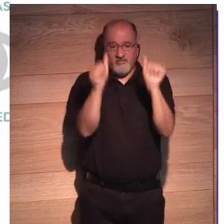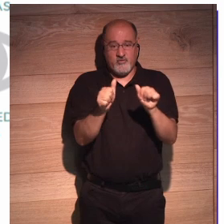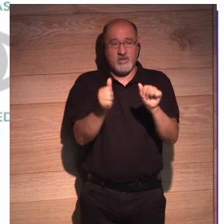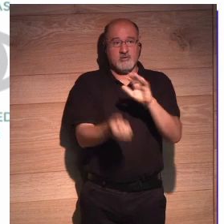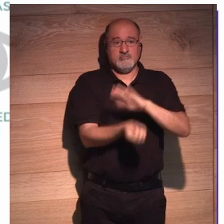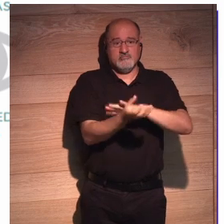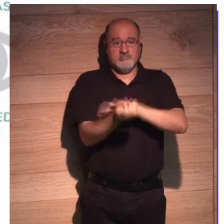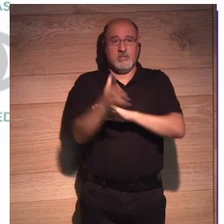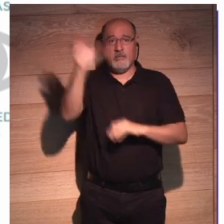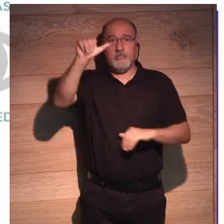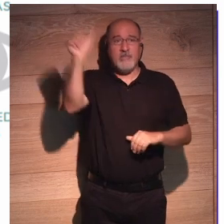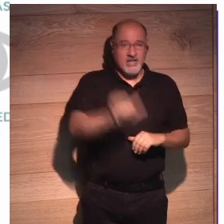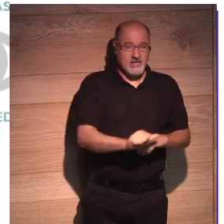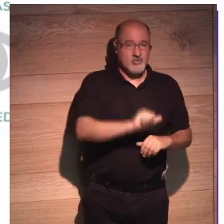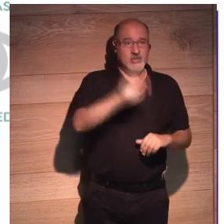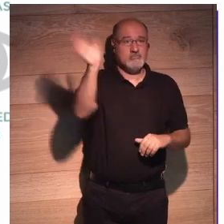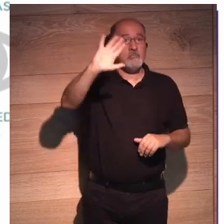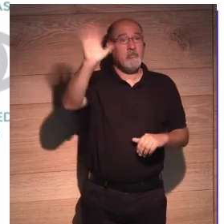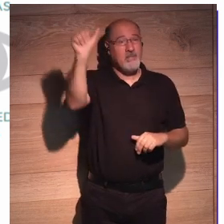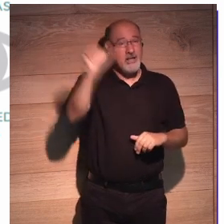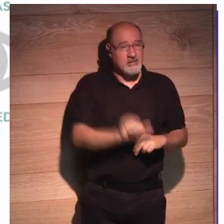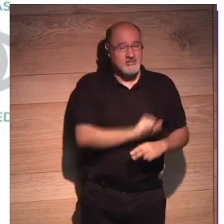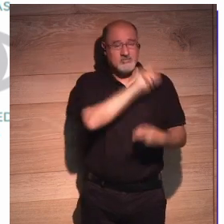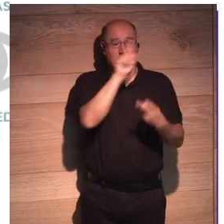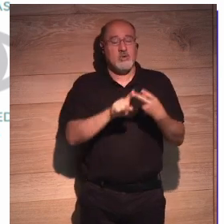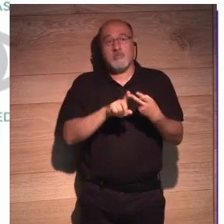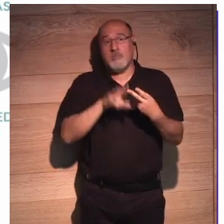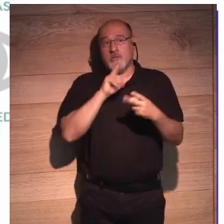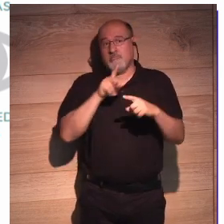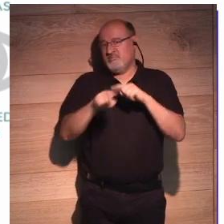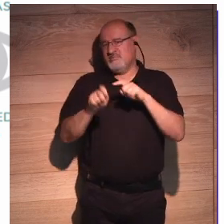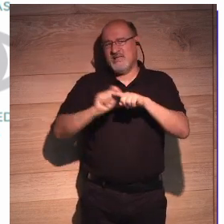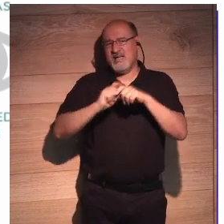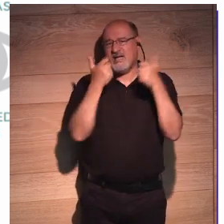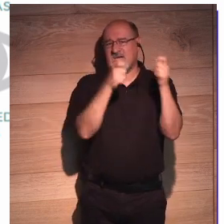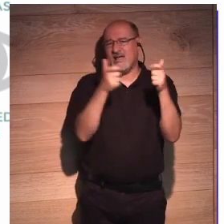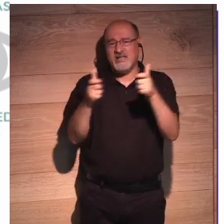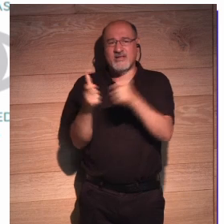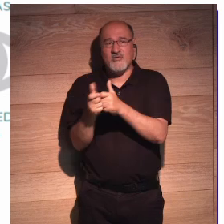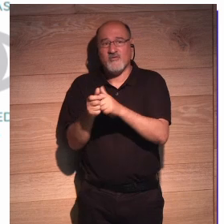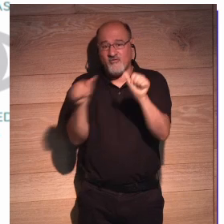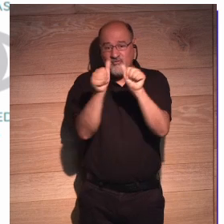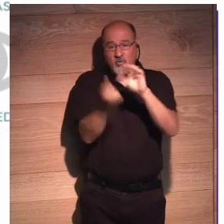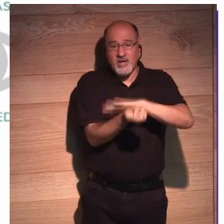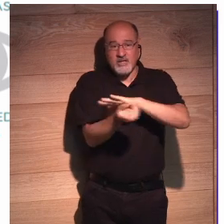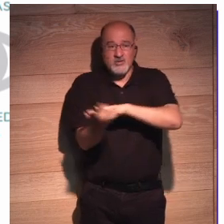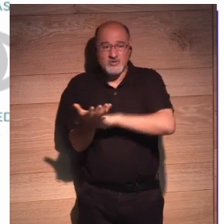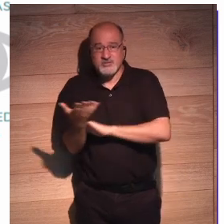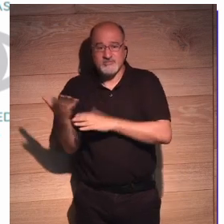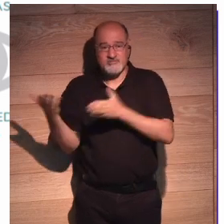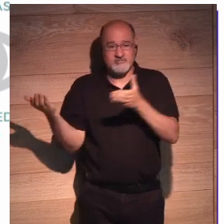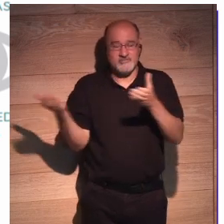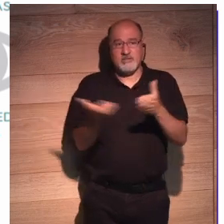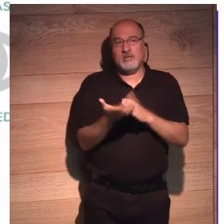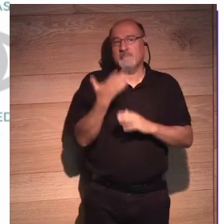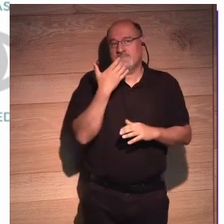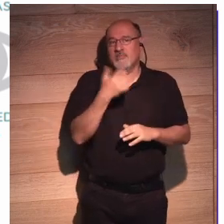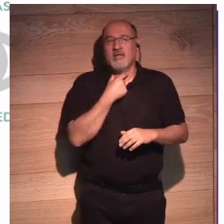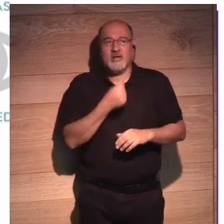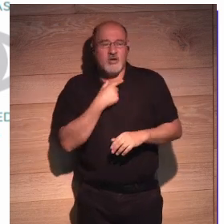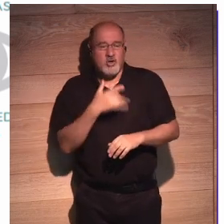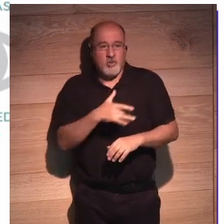of formats and genres that are now commonplace. So the horror film, the rom-com, or in television, Who Wants to Be